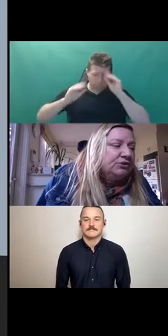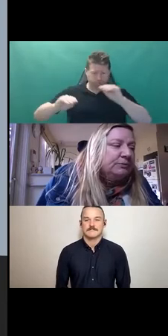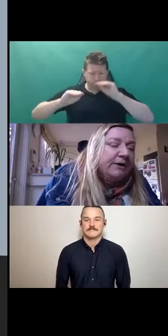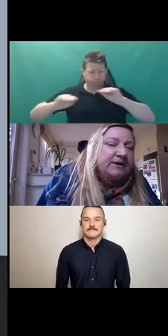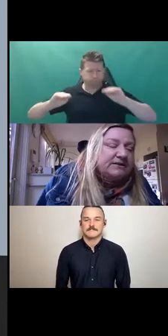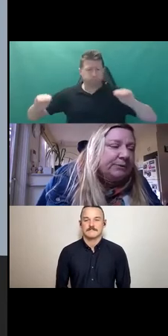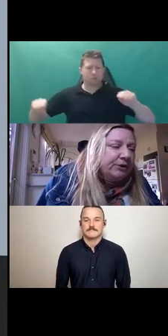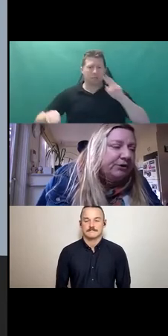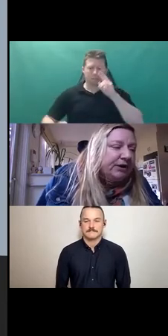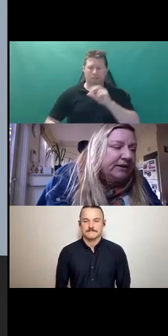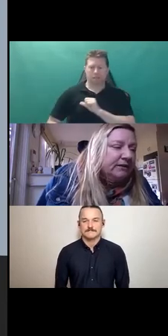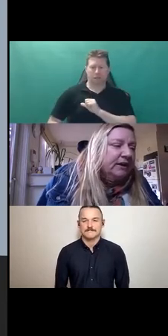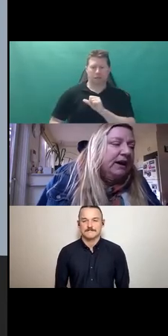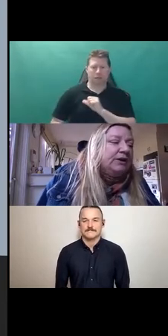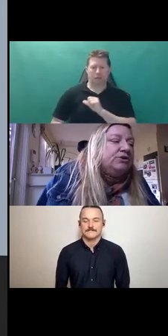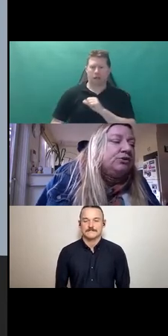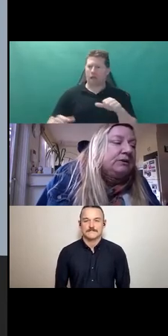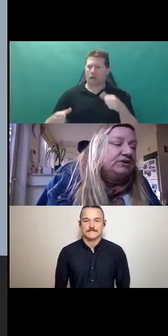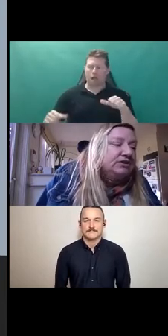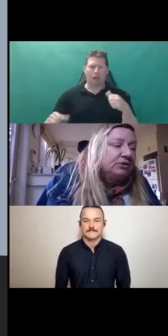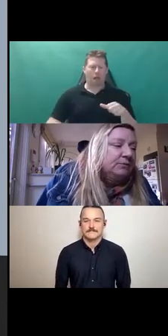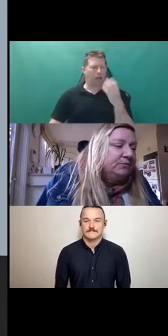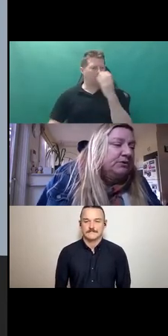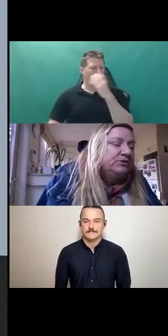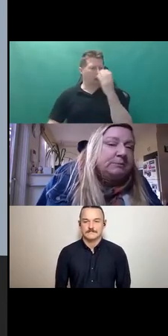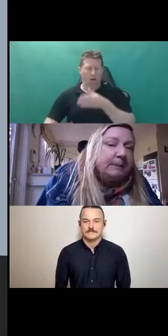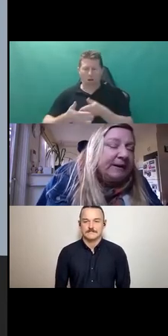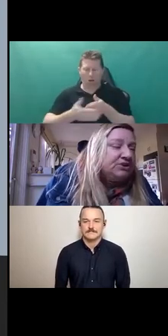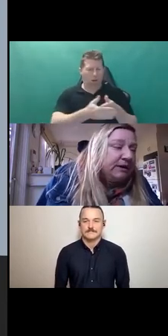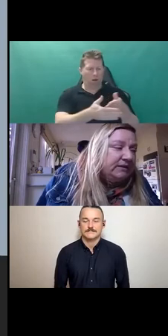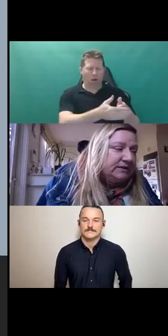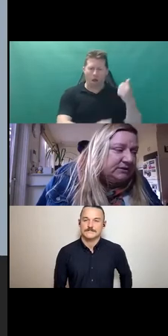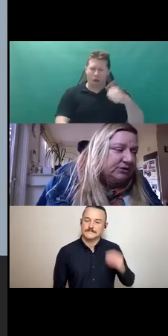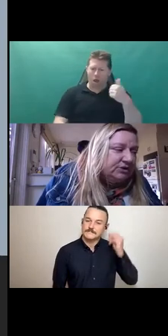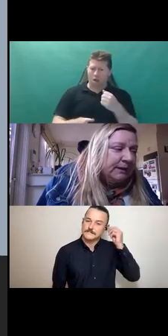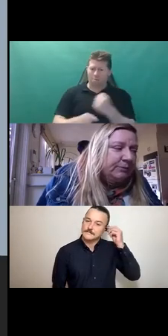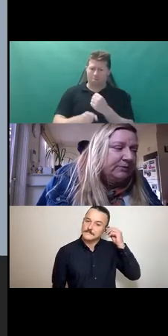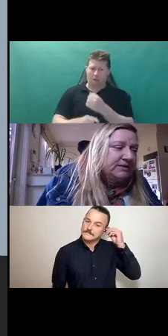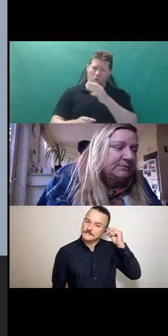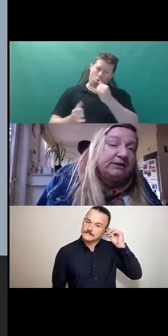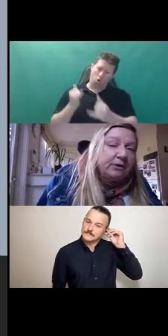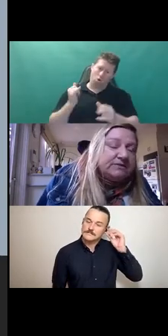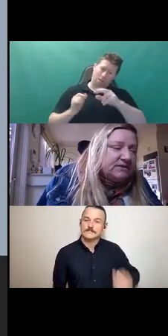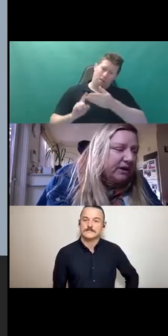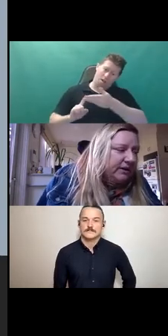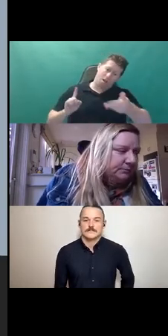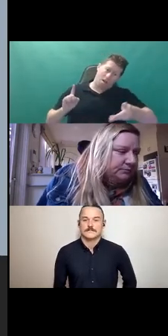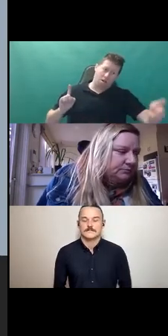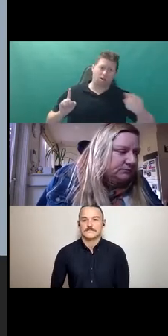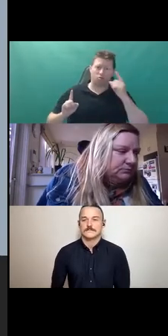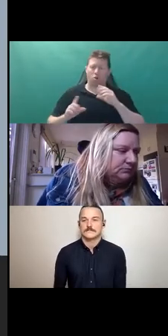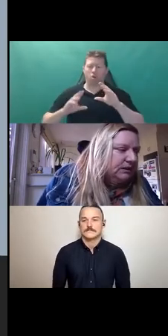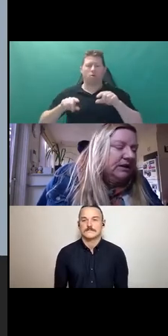attitudinal barriers they were creating and contributing to, which was perpetuating the exclusion of people with a disability from society.